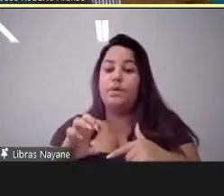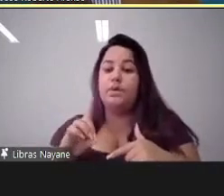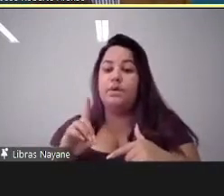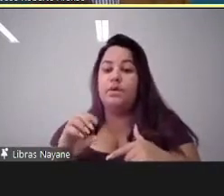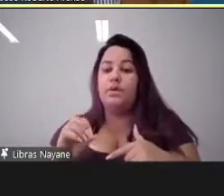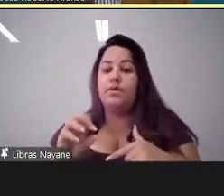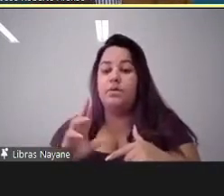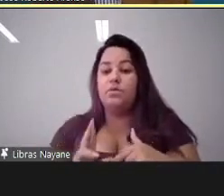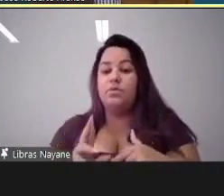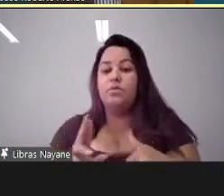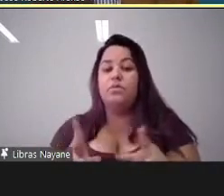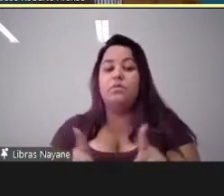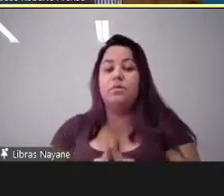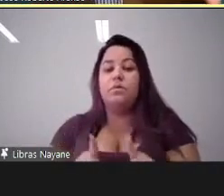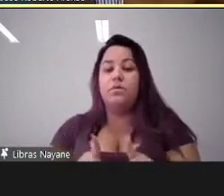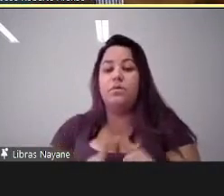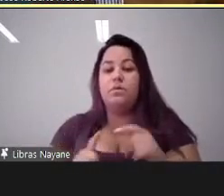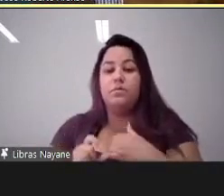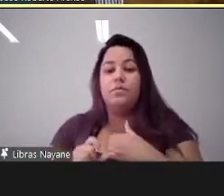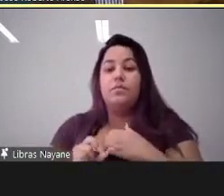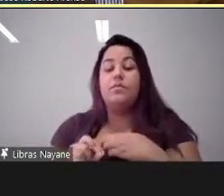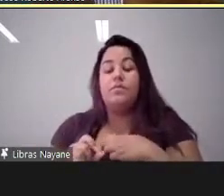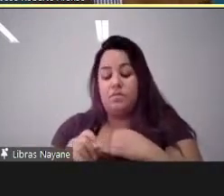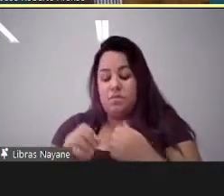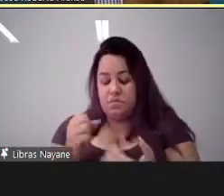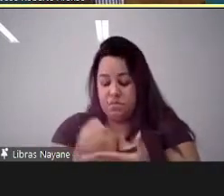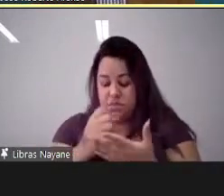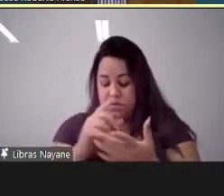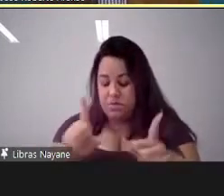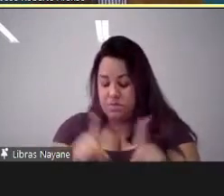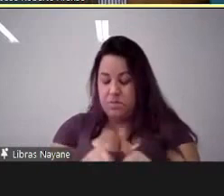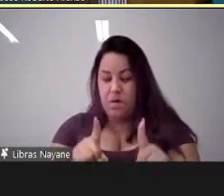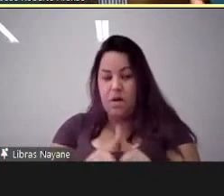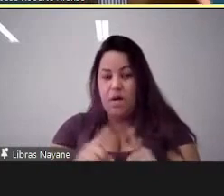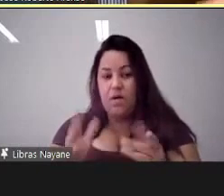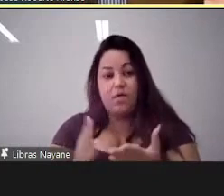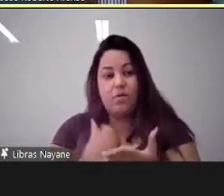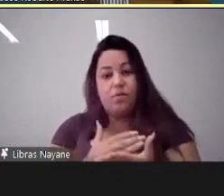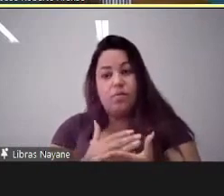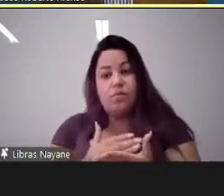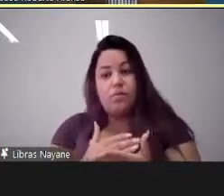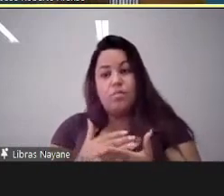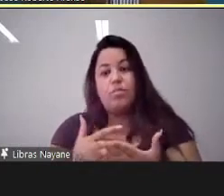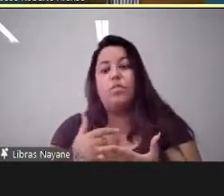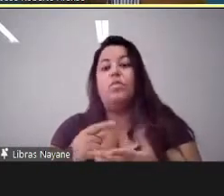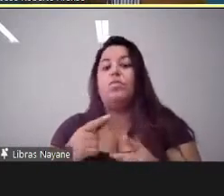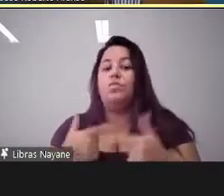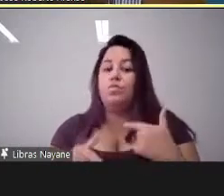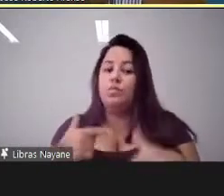employer at the origin of this